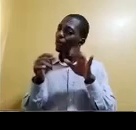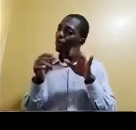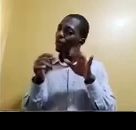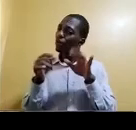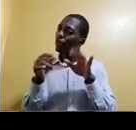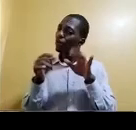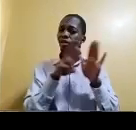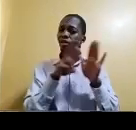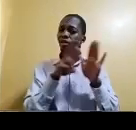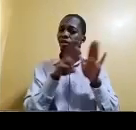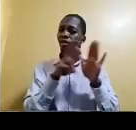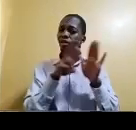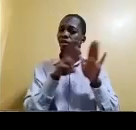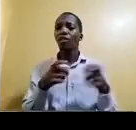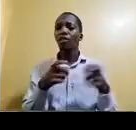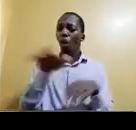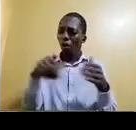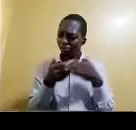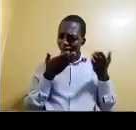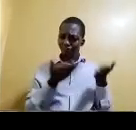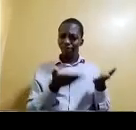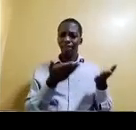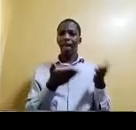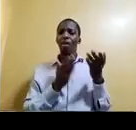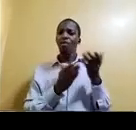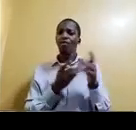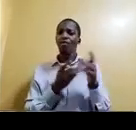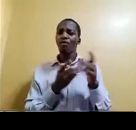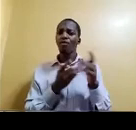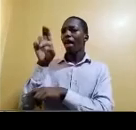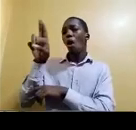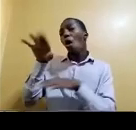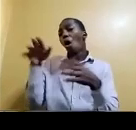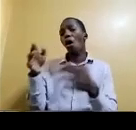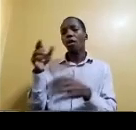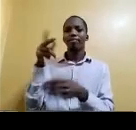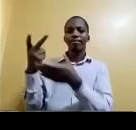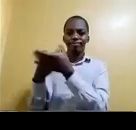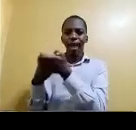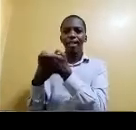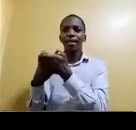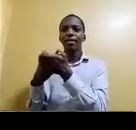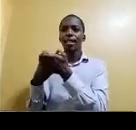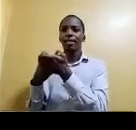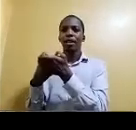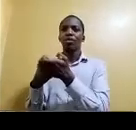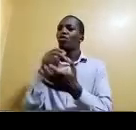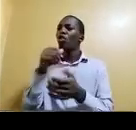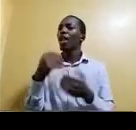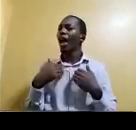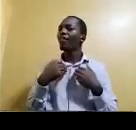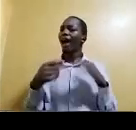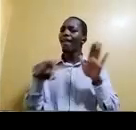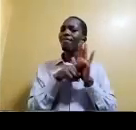be put in place by the European Union or other partners do not have a negative impact in the export of